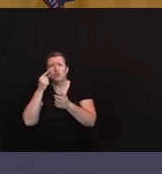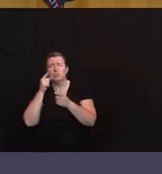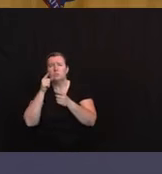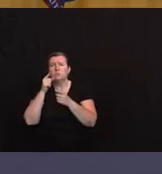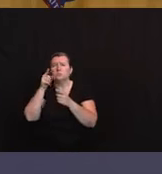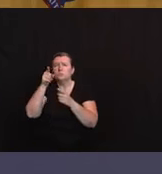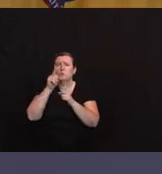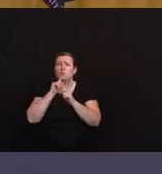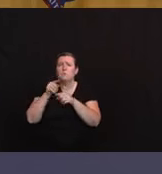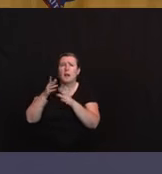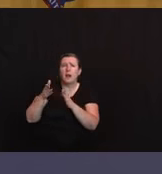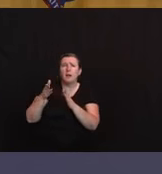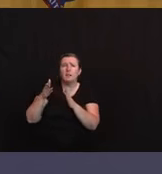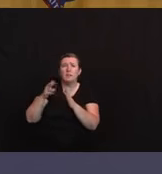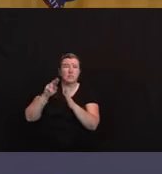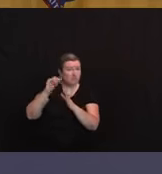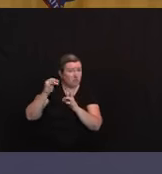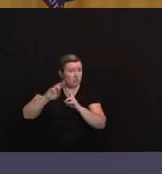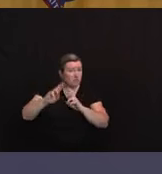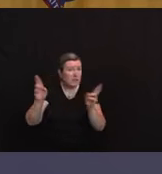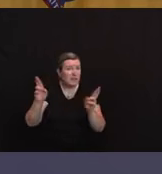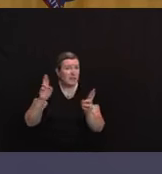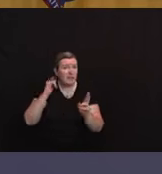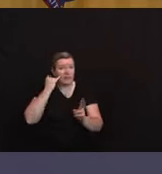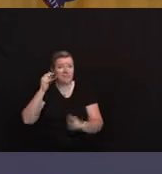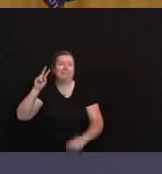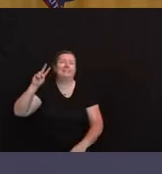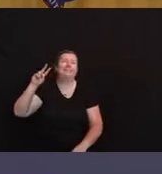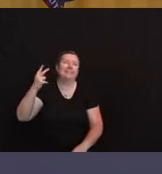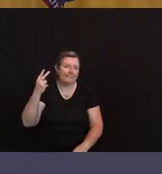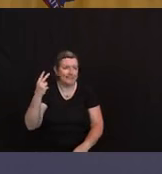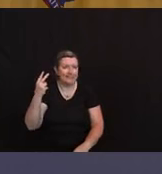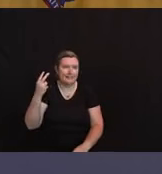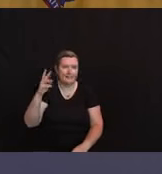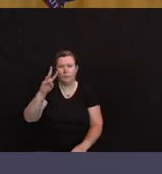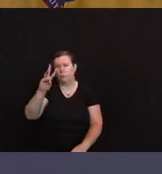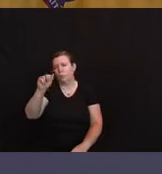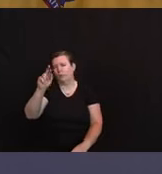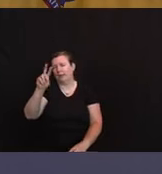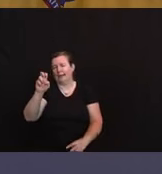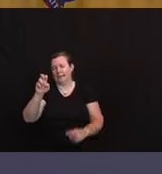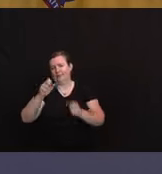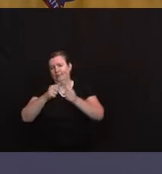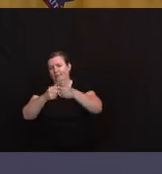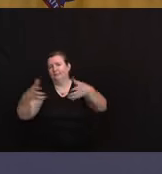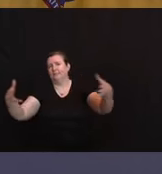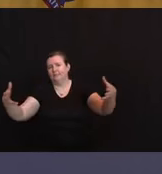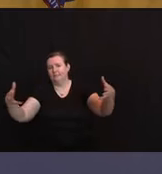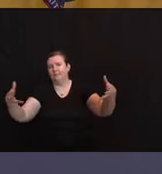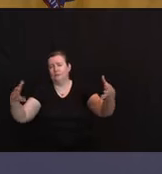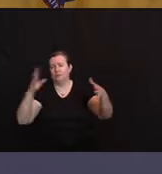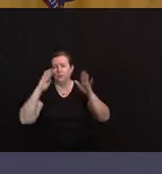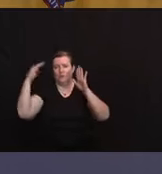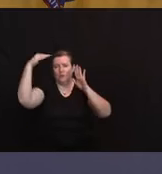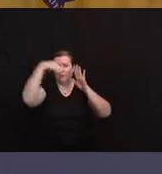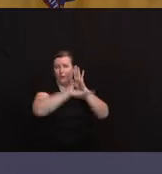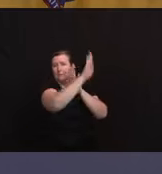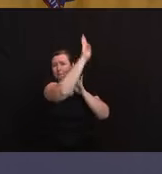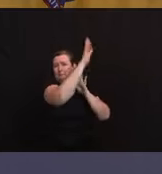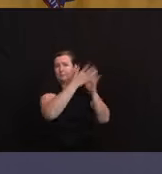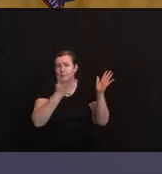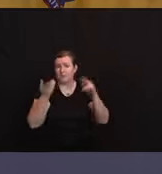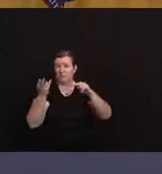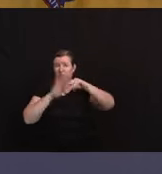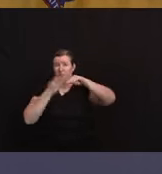how ready is New Jersey for a second spike or a wave or an uptick with regard to the